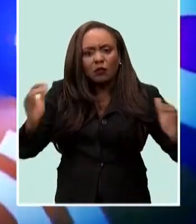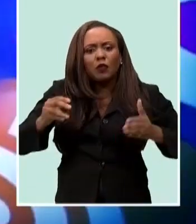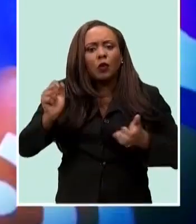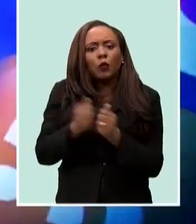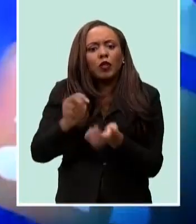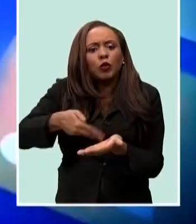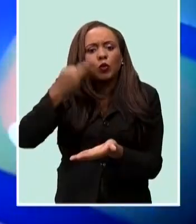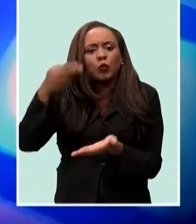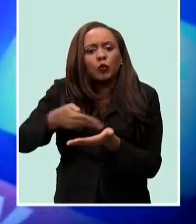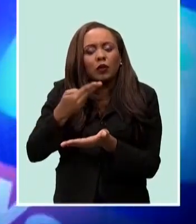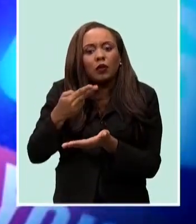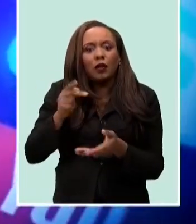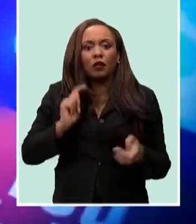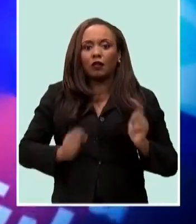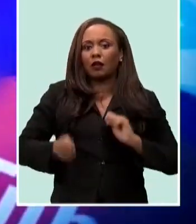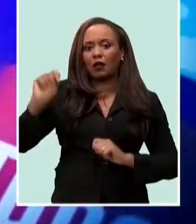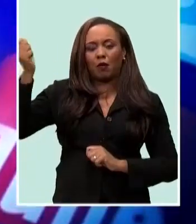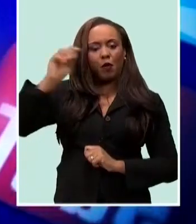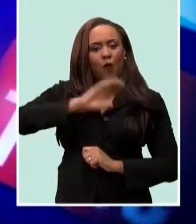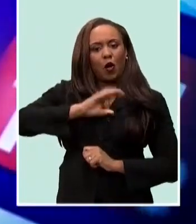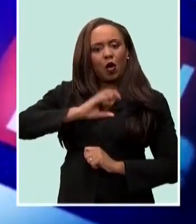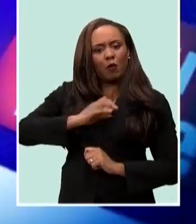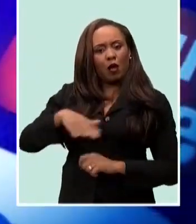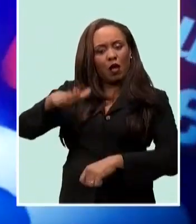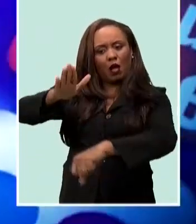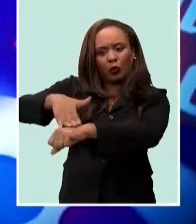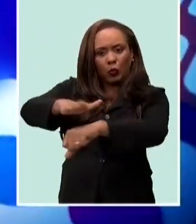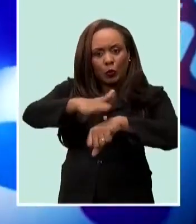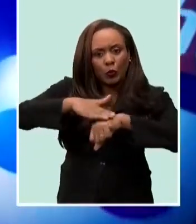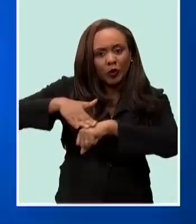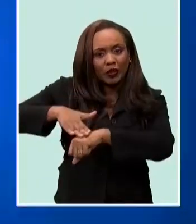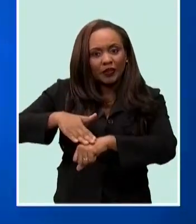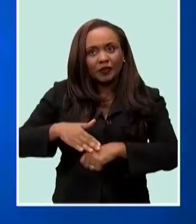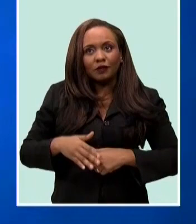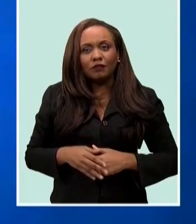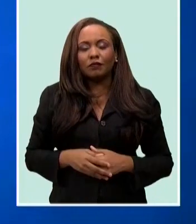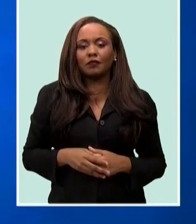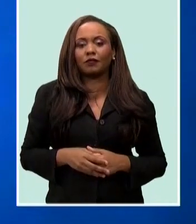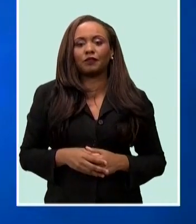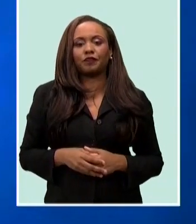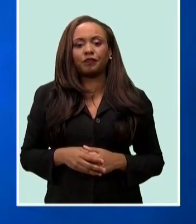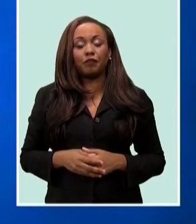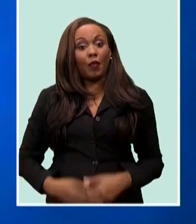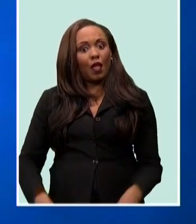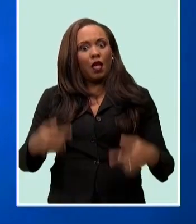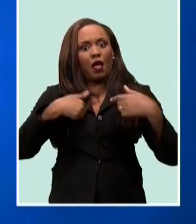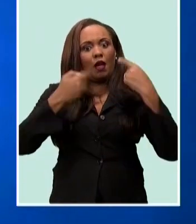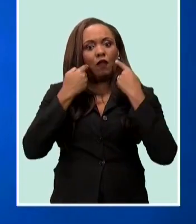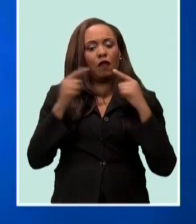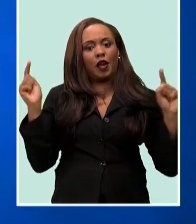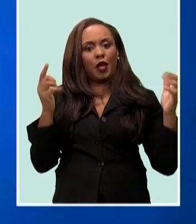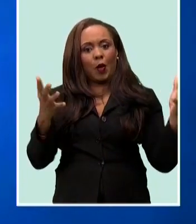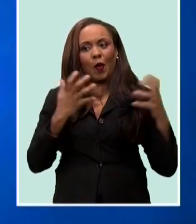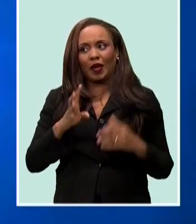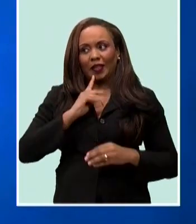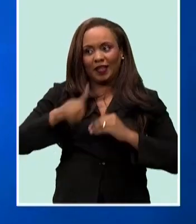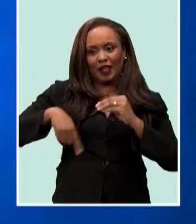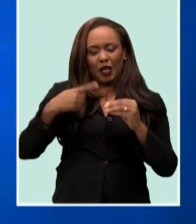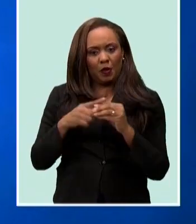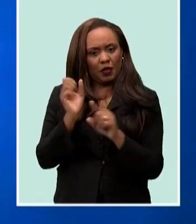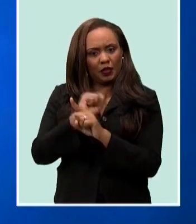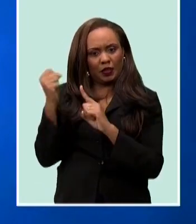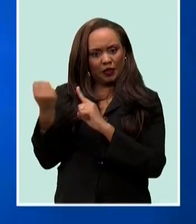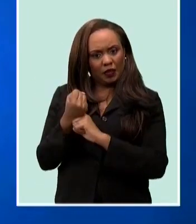prompting authorities in Trinidad and Tobago to issue this warning. Take a look. And finally, we wanted to address a situation that has